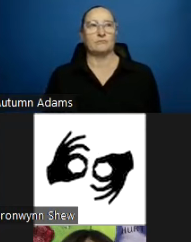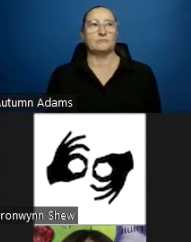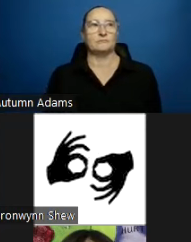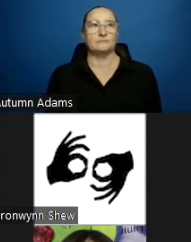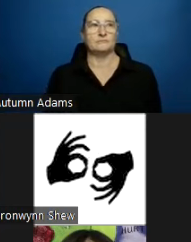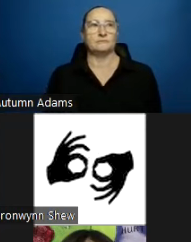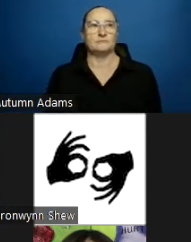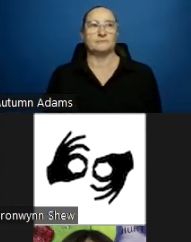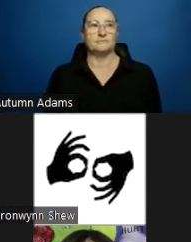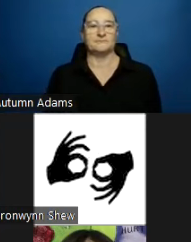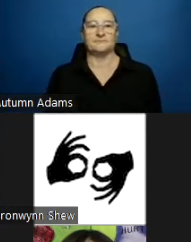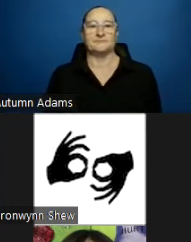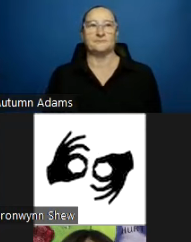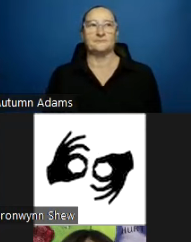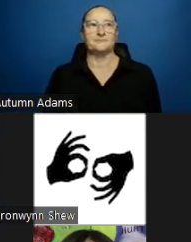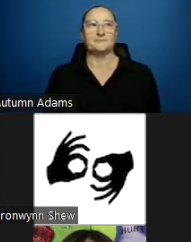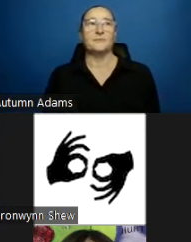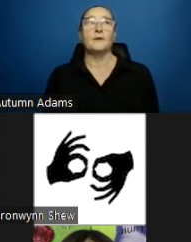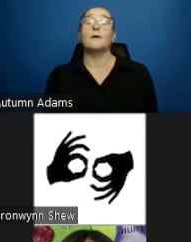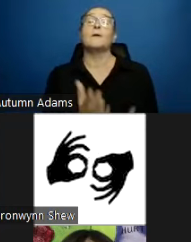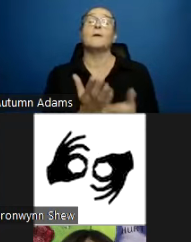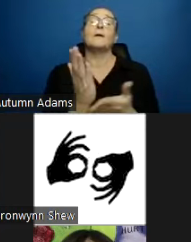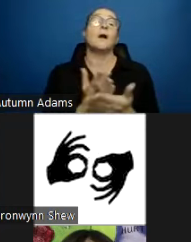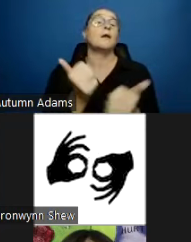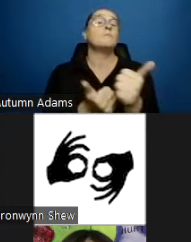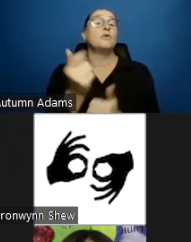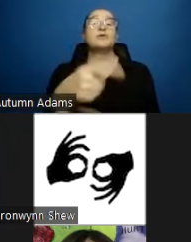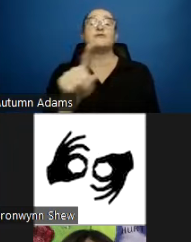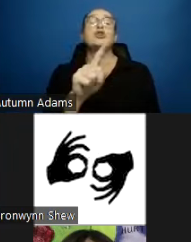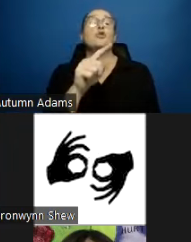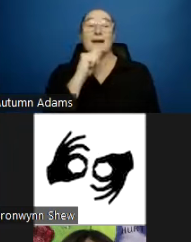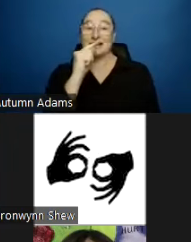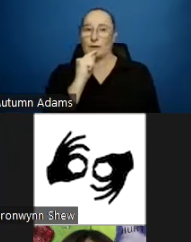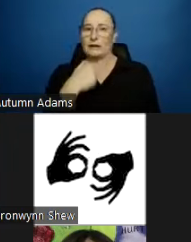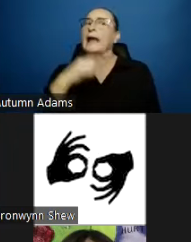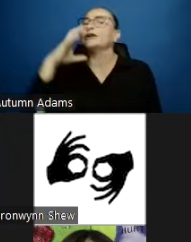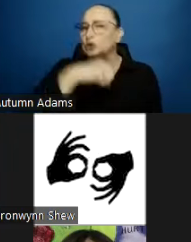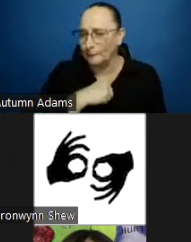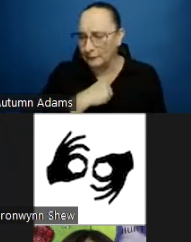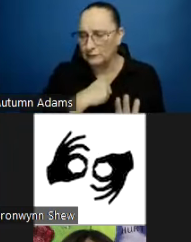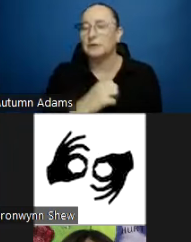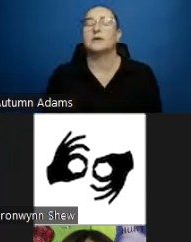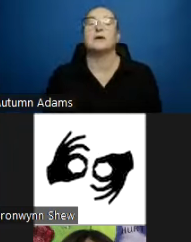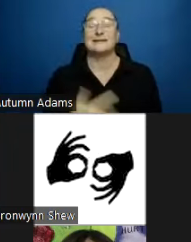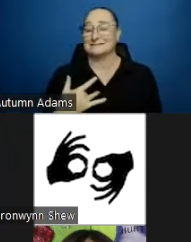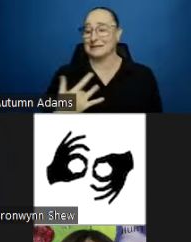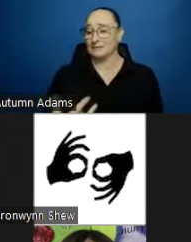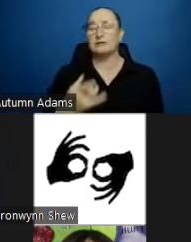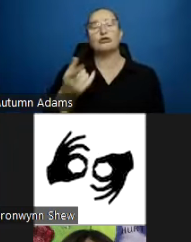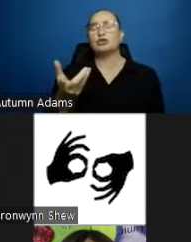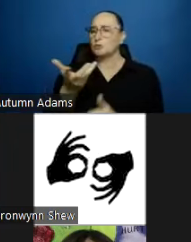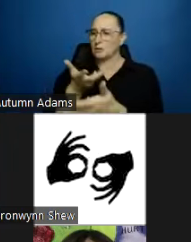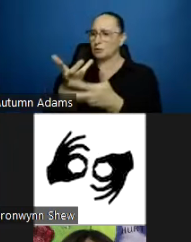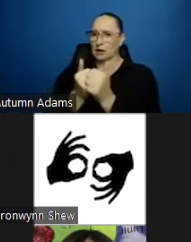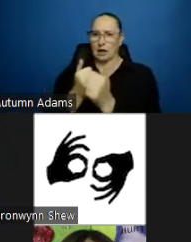All right. So most of you are hearing, I assume, and typically you communicate with your